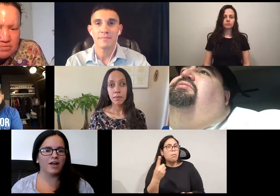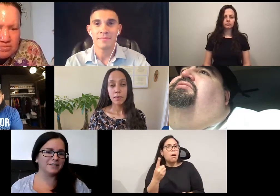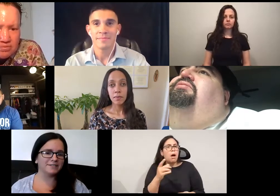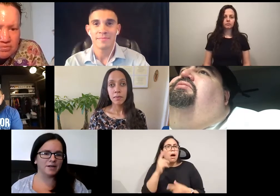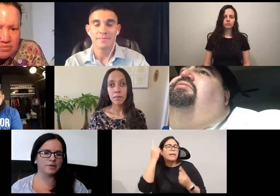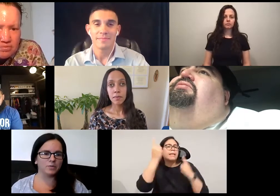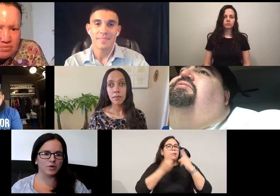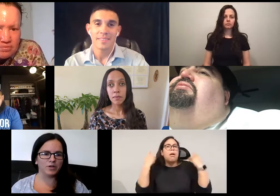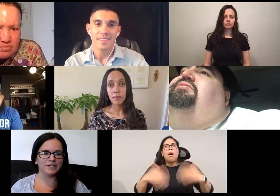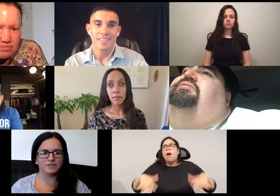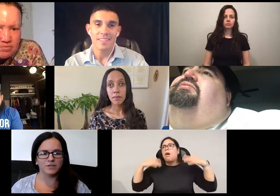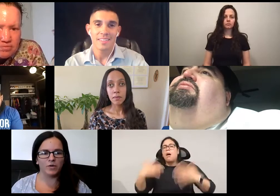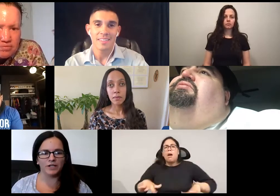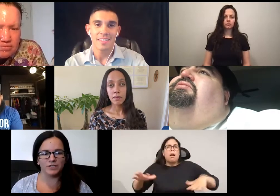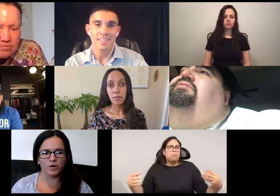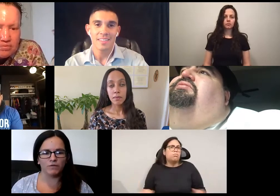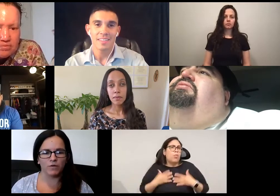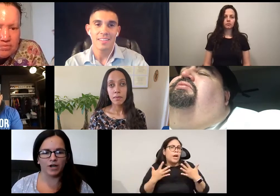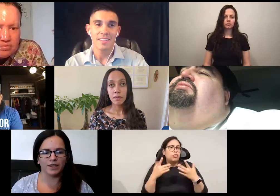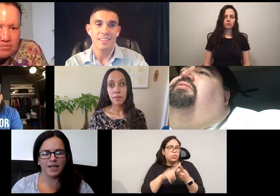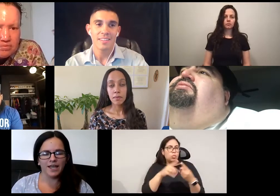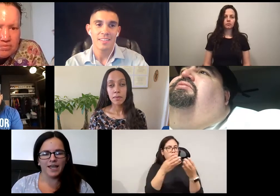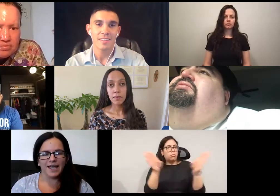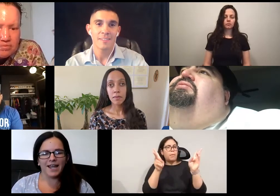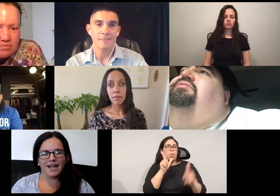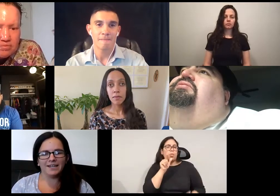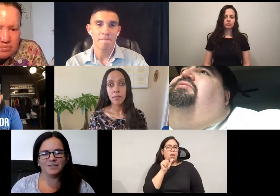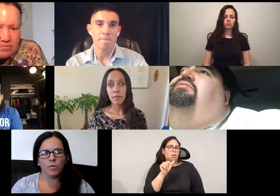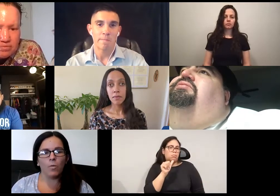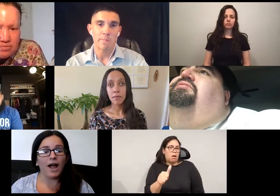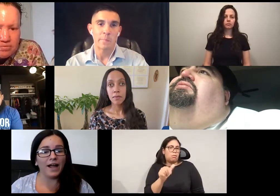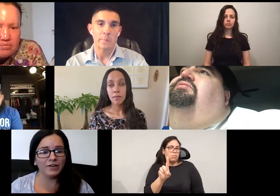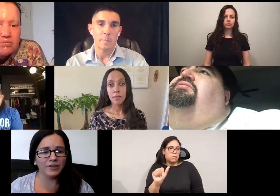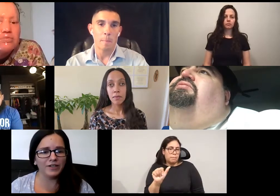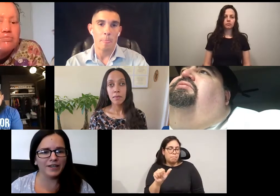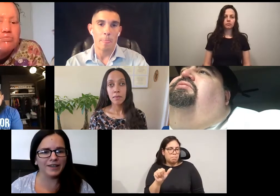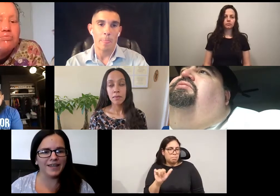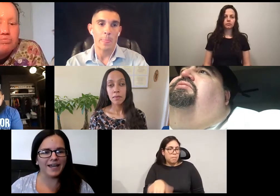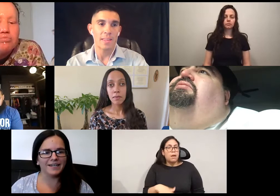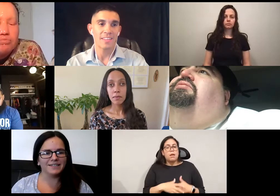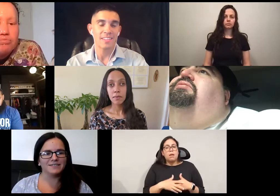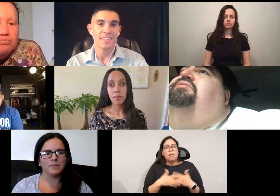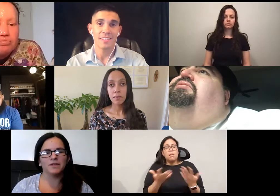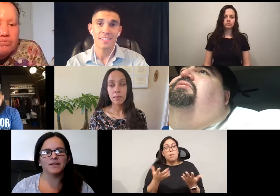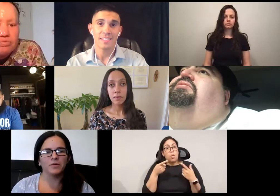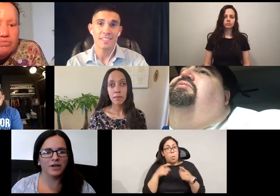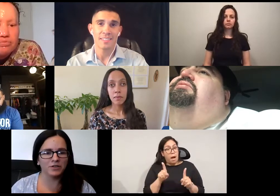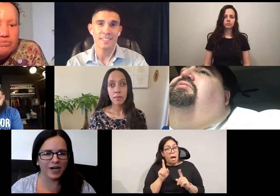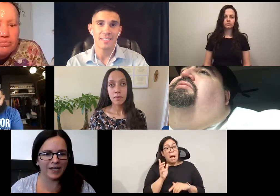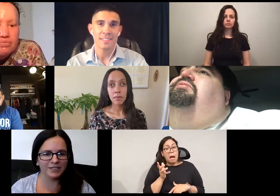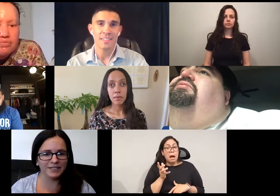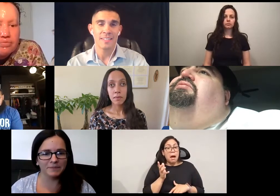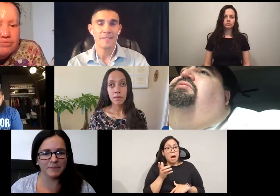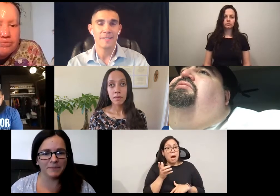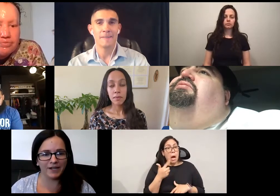the non-disabled world, and so on and so forth. And while that is something that we are